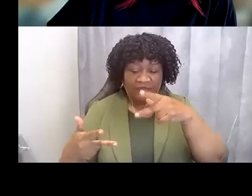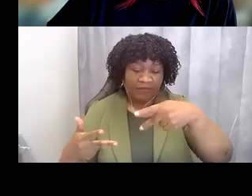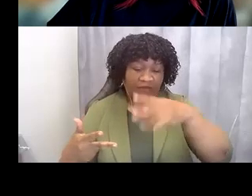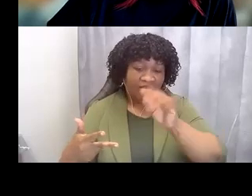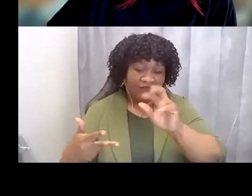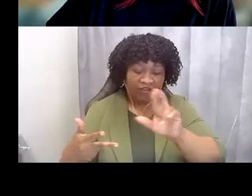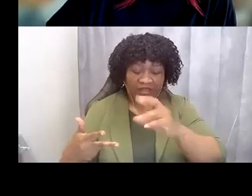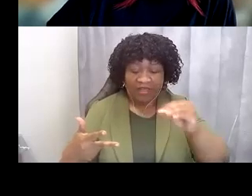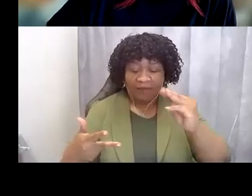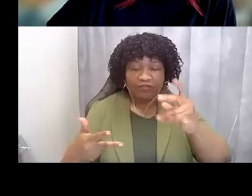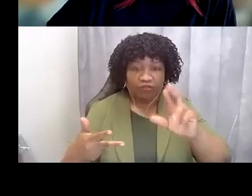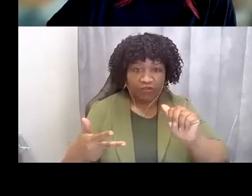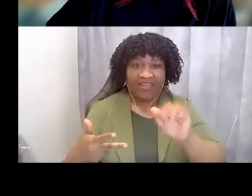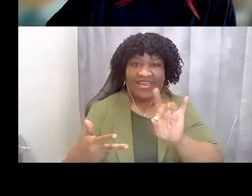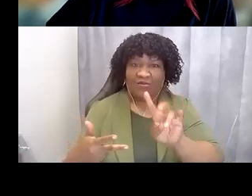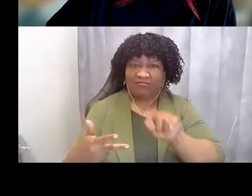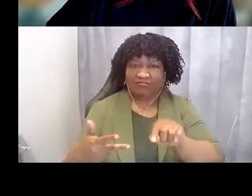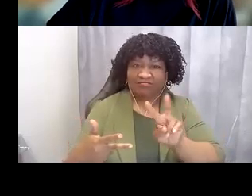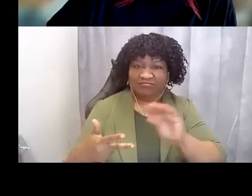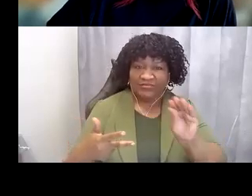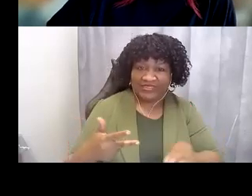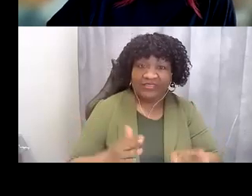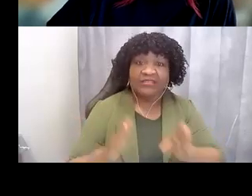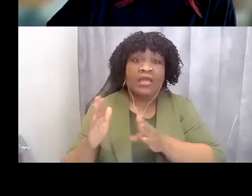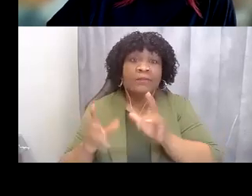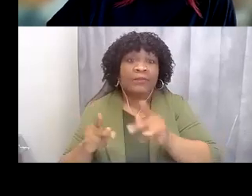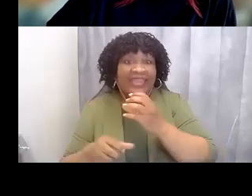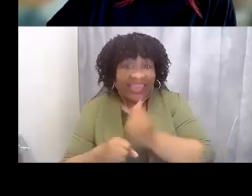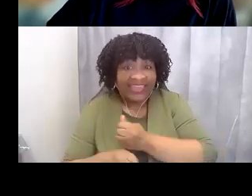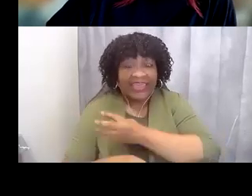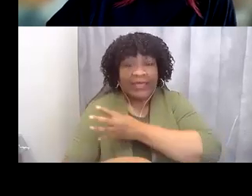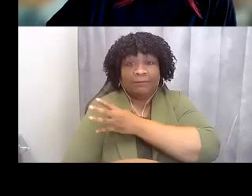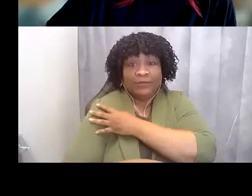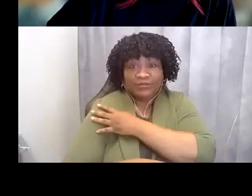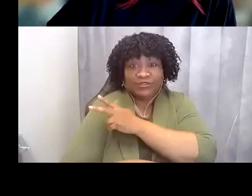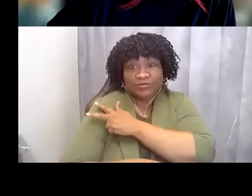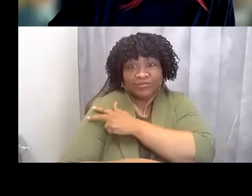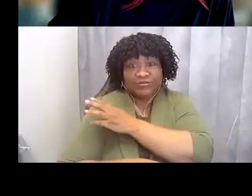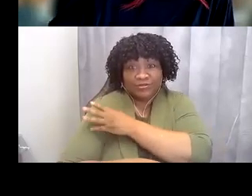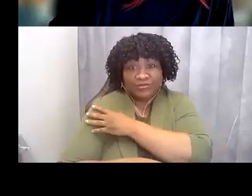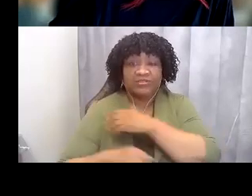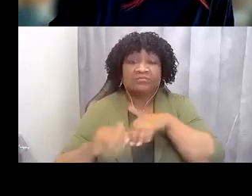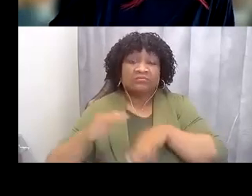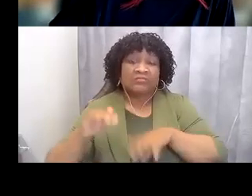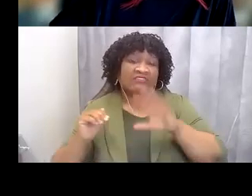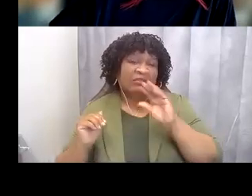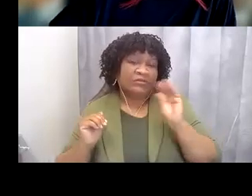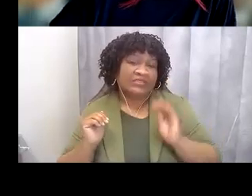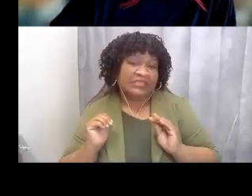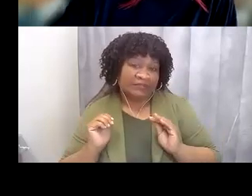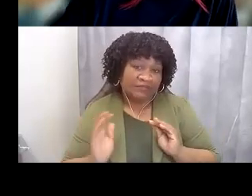81%. And then people who are eligible for boosters and have gotten them is a little less than 50%.